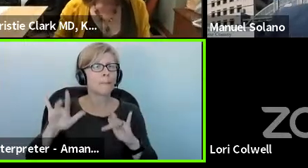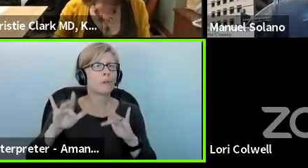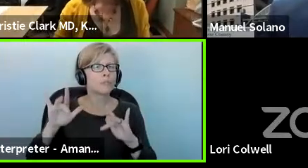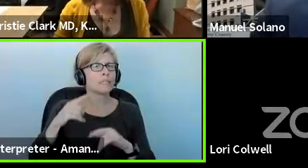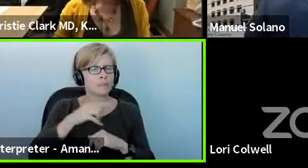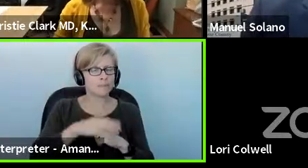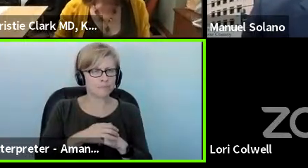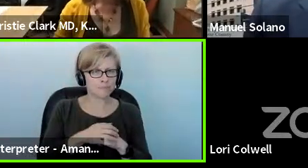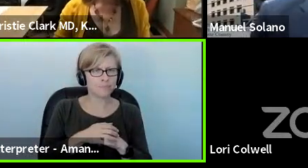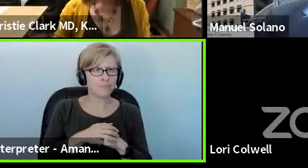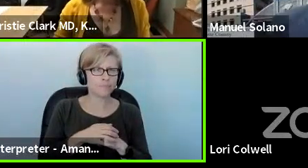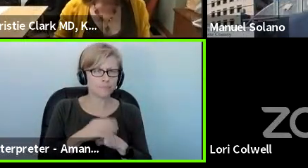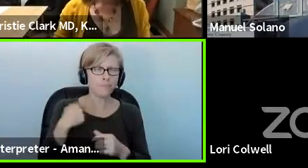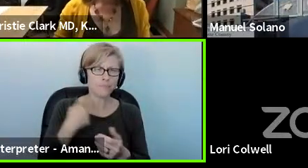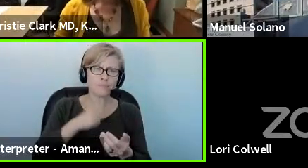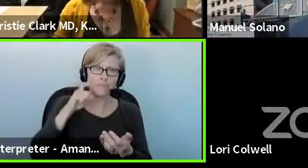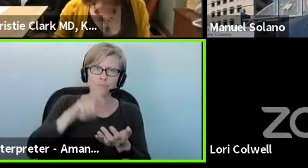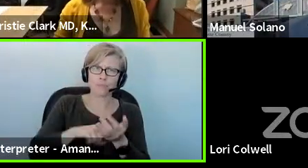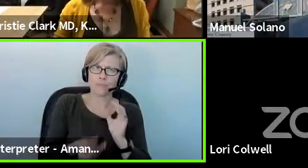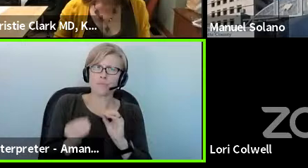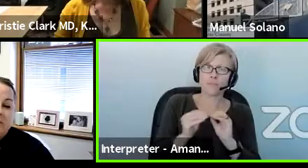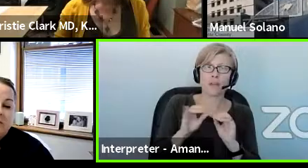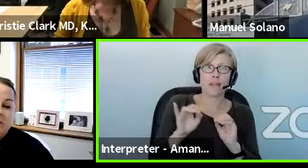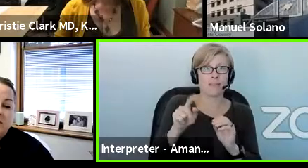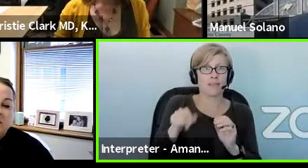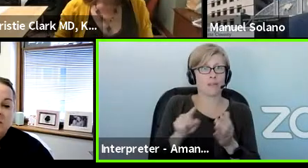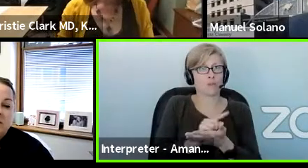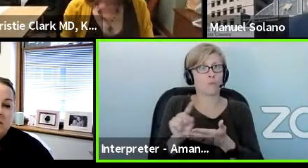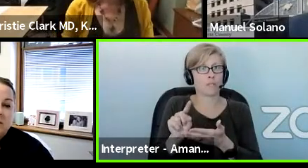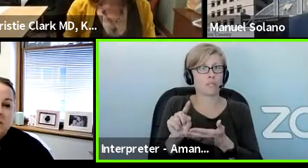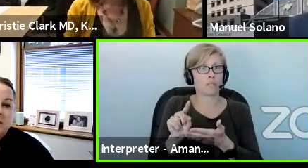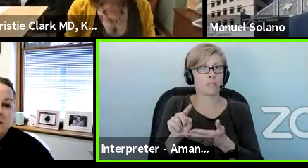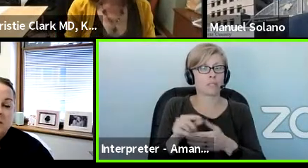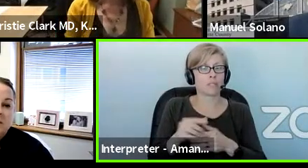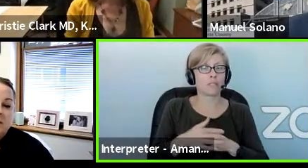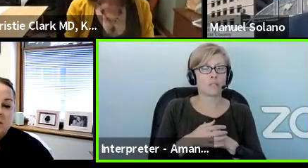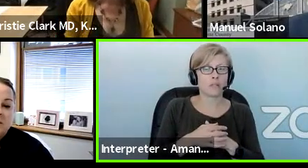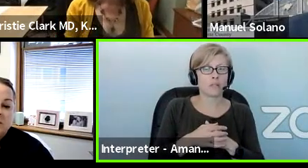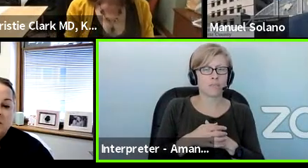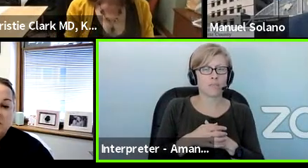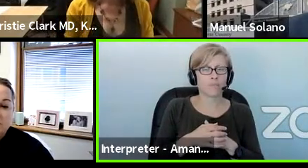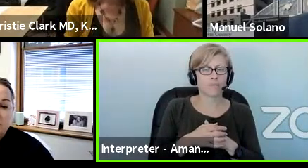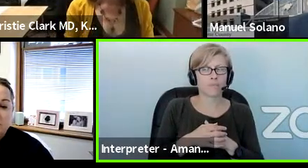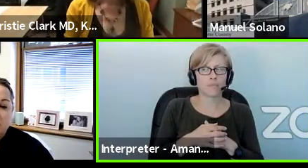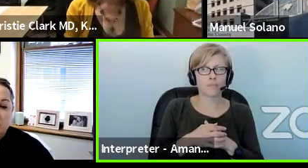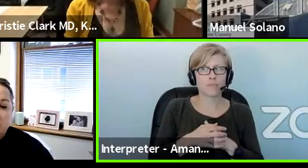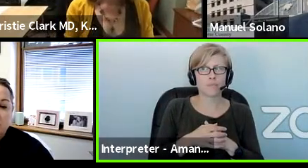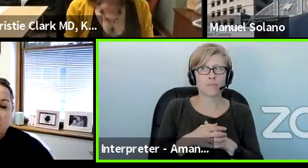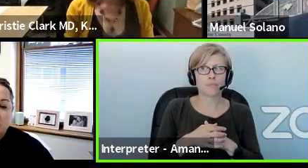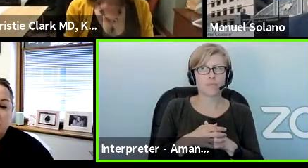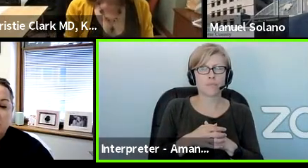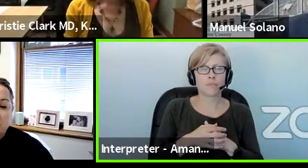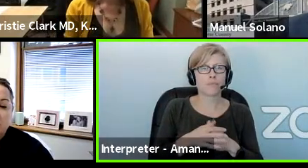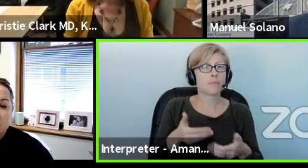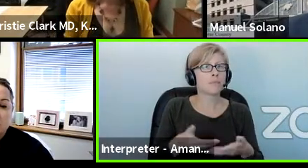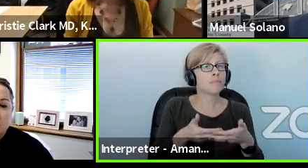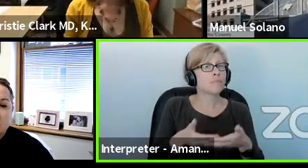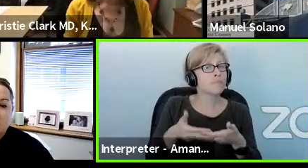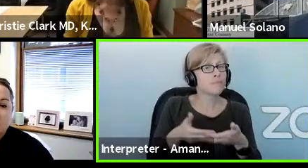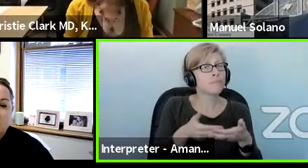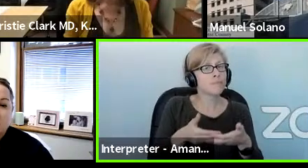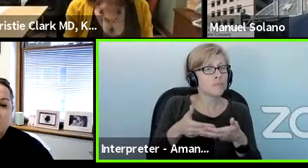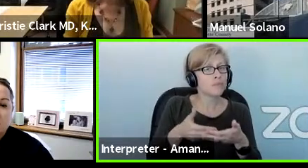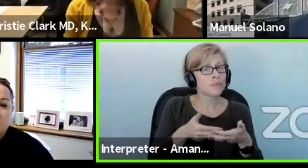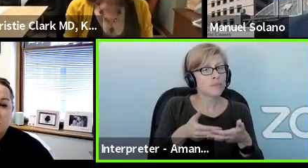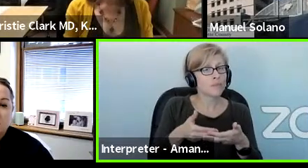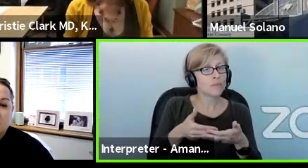seeing more. The other thing I've seen even this week being on service is younger infants who are hospitalized who have